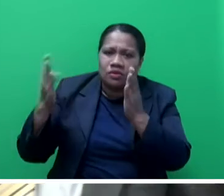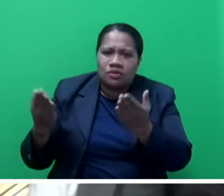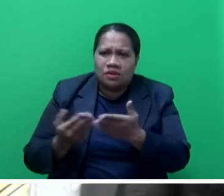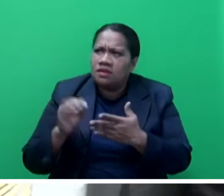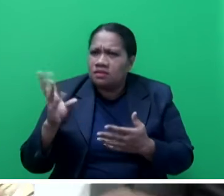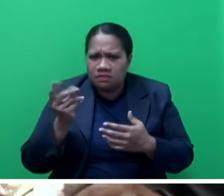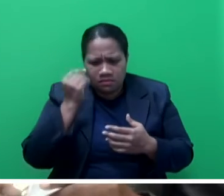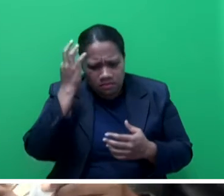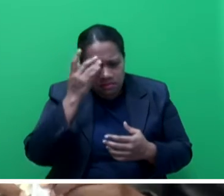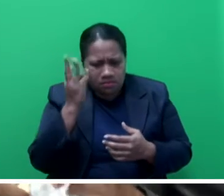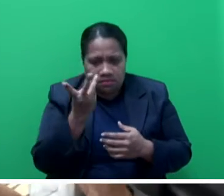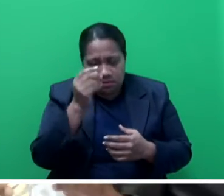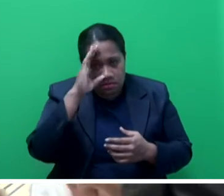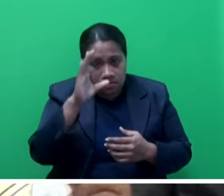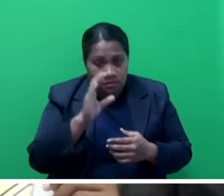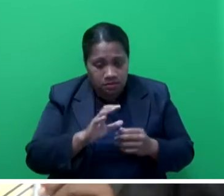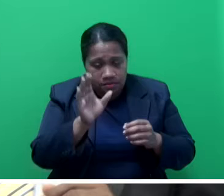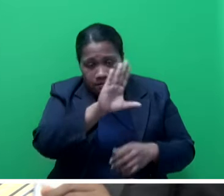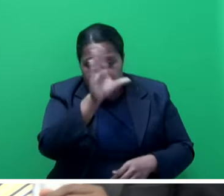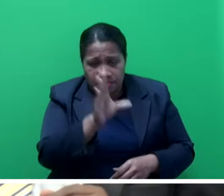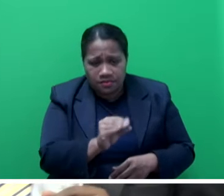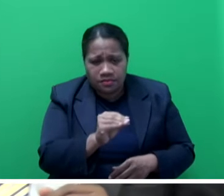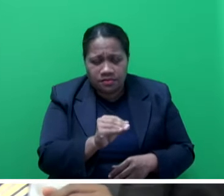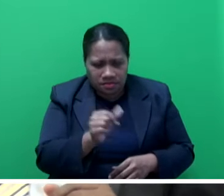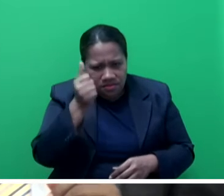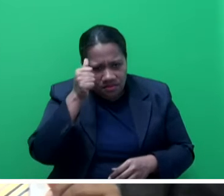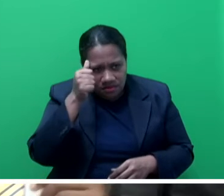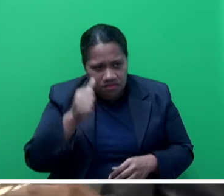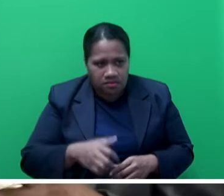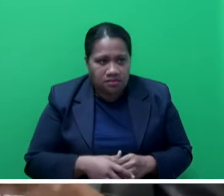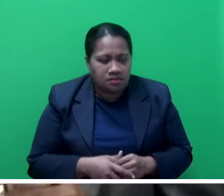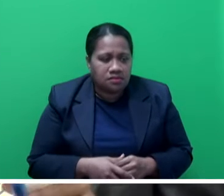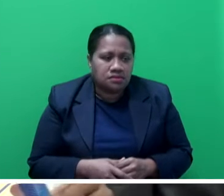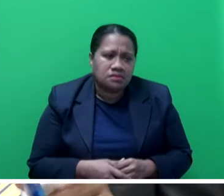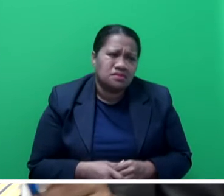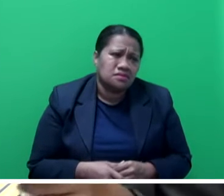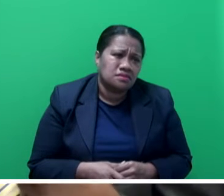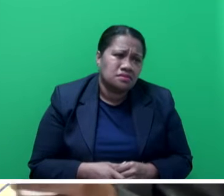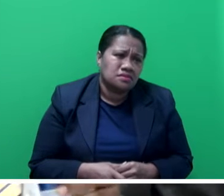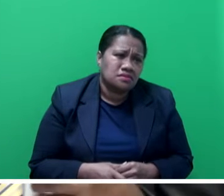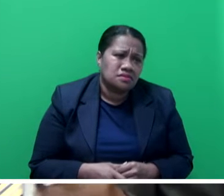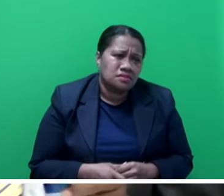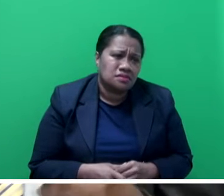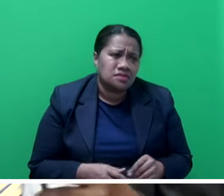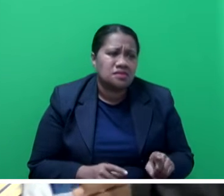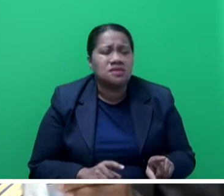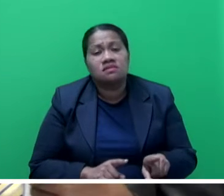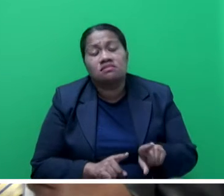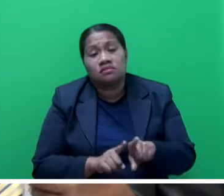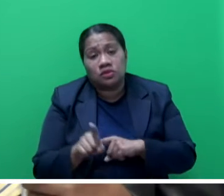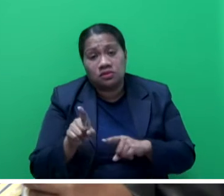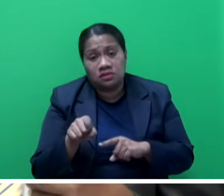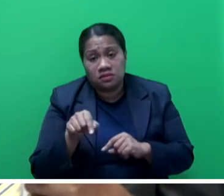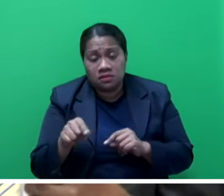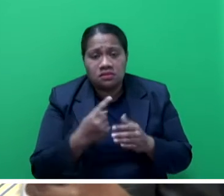our countries in Africa, and as you know, the variants which I'll talk about soon. Most viral mutations